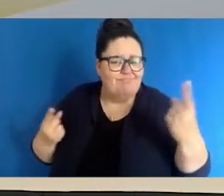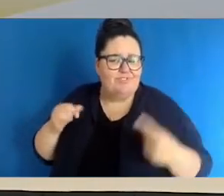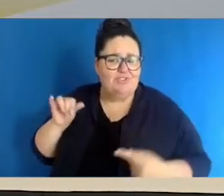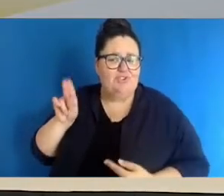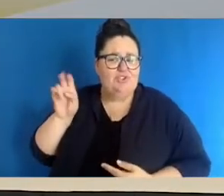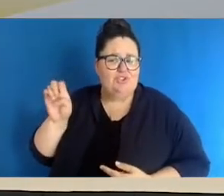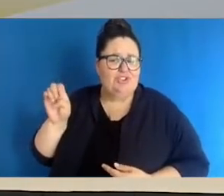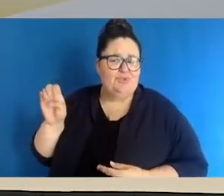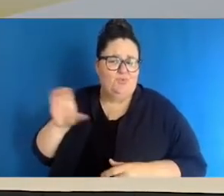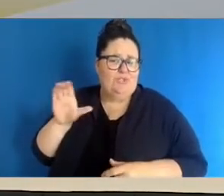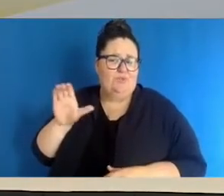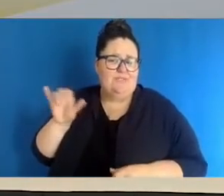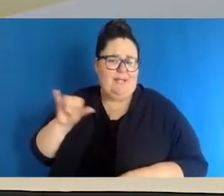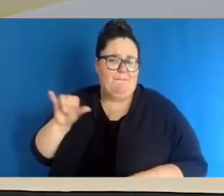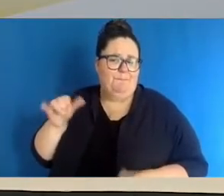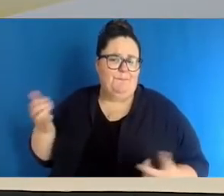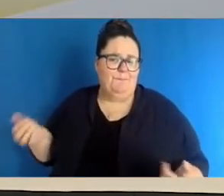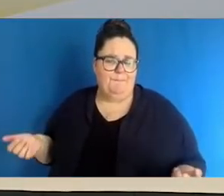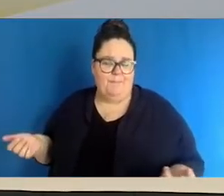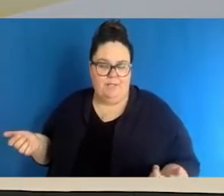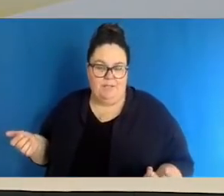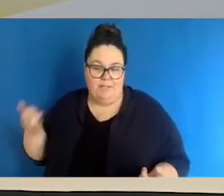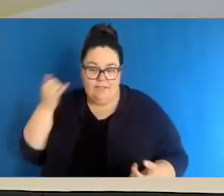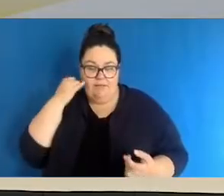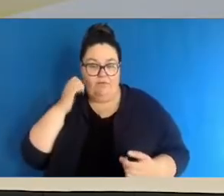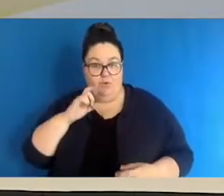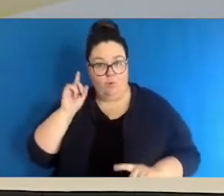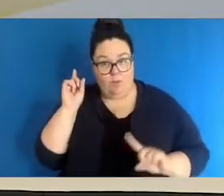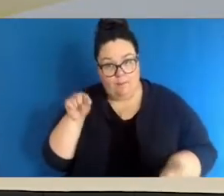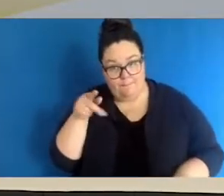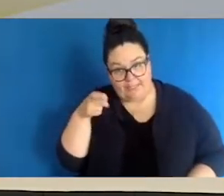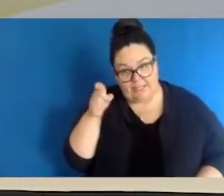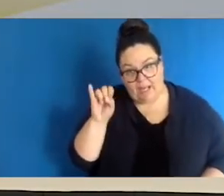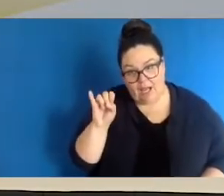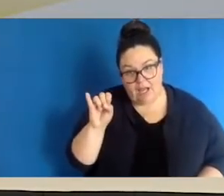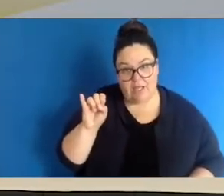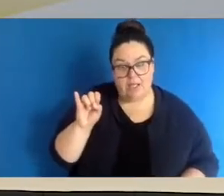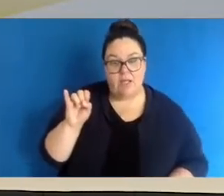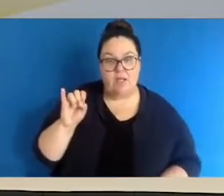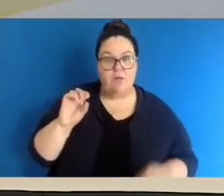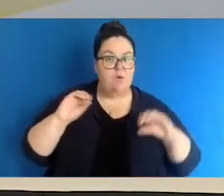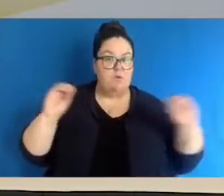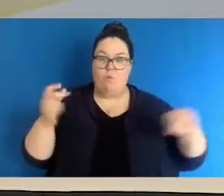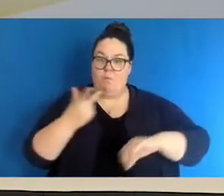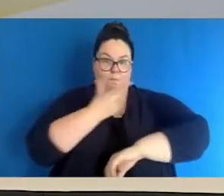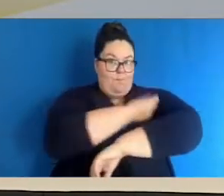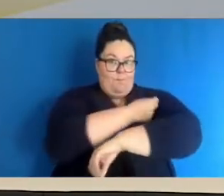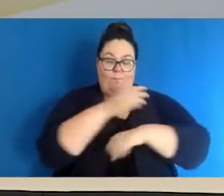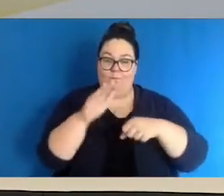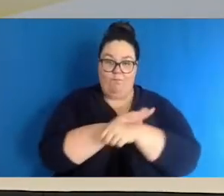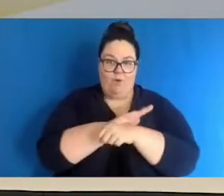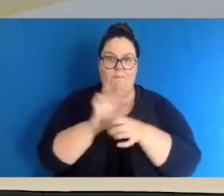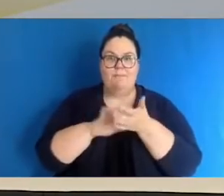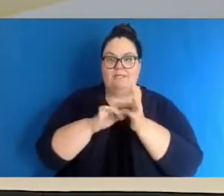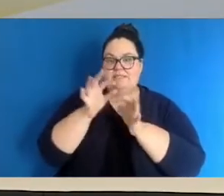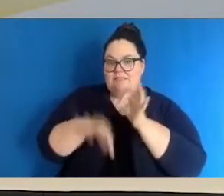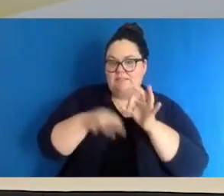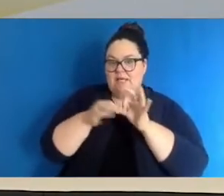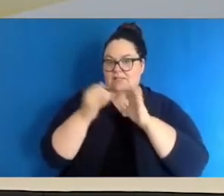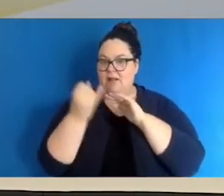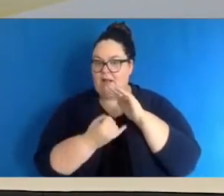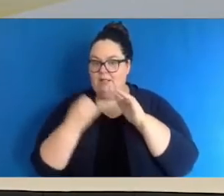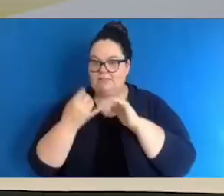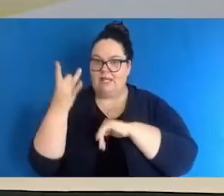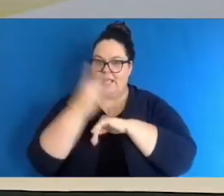where we have anyone who travels to PEI who is not fully vaccinated has to be tested and isolate for